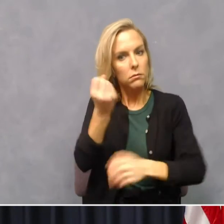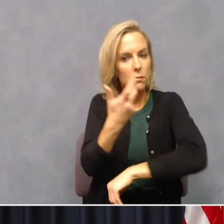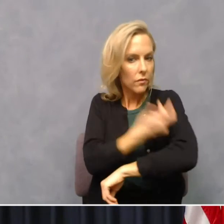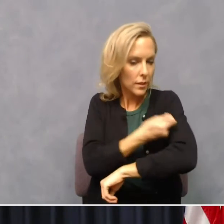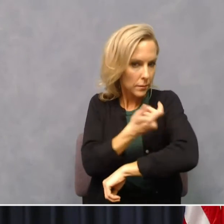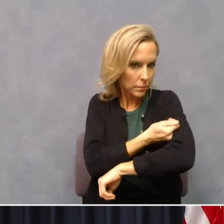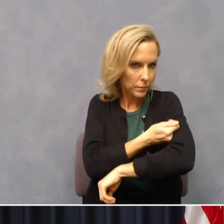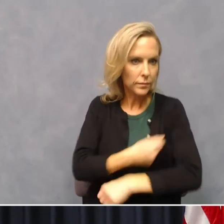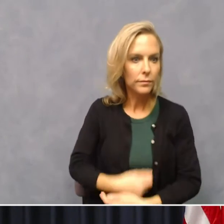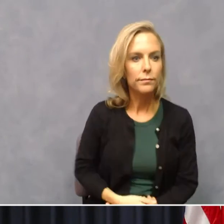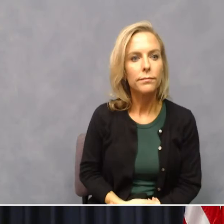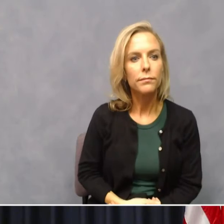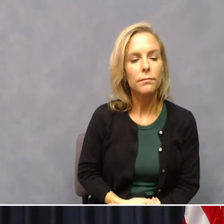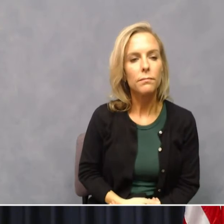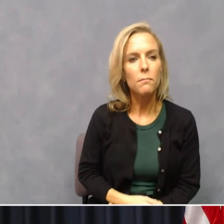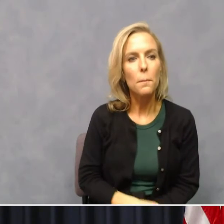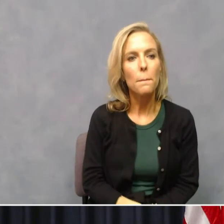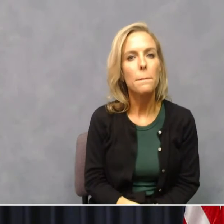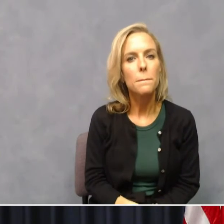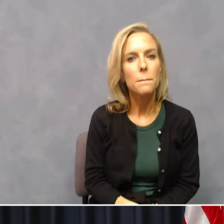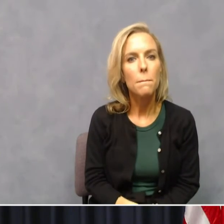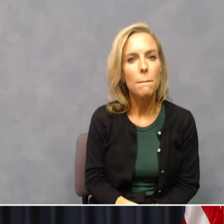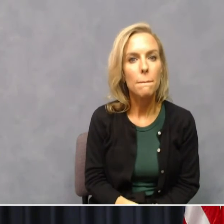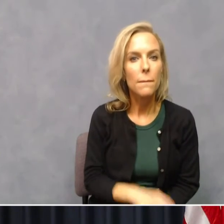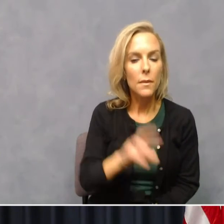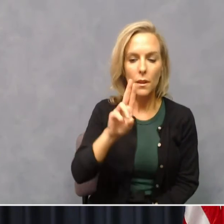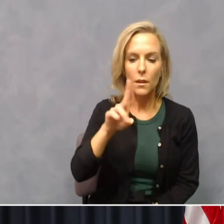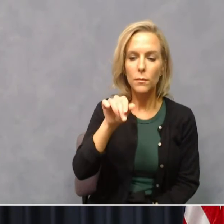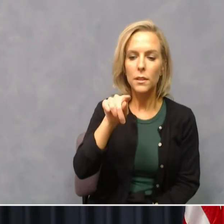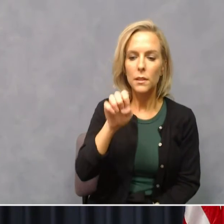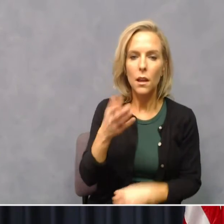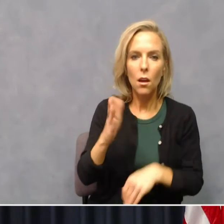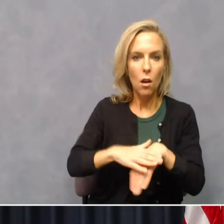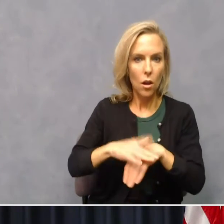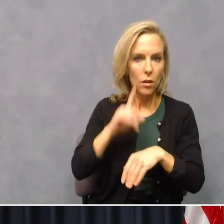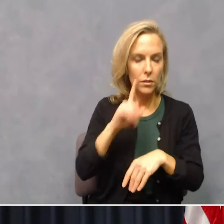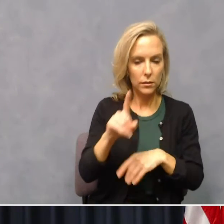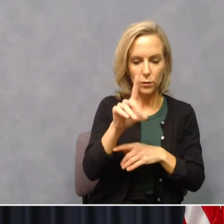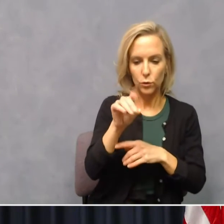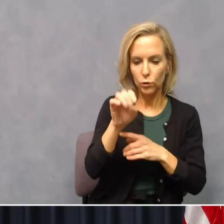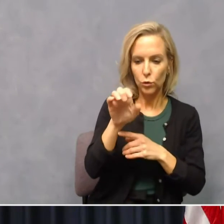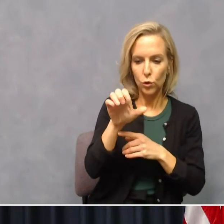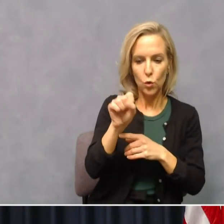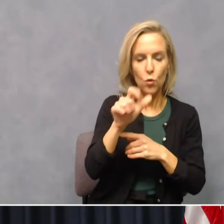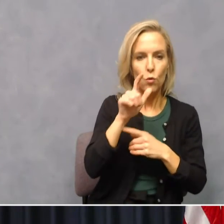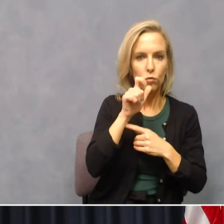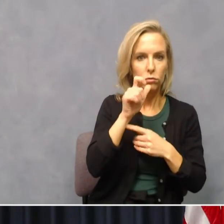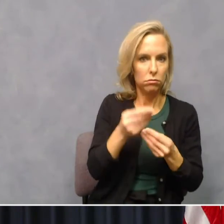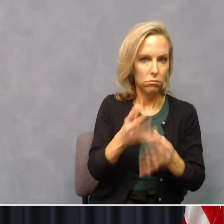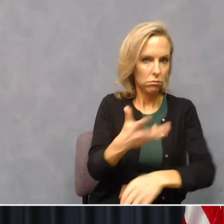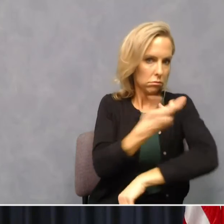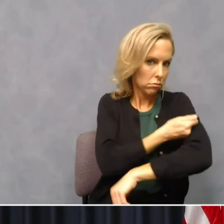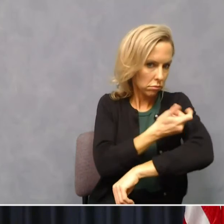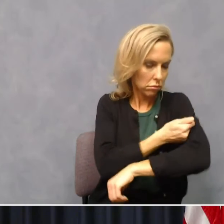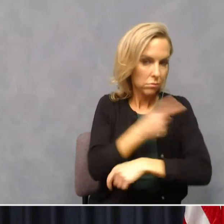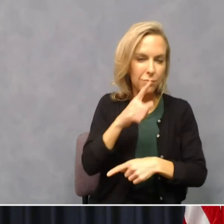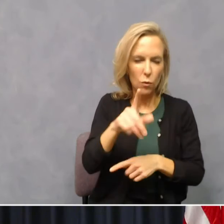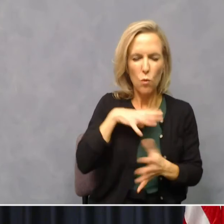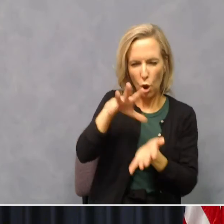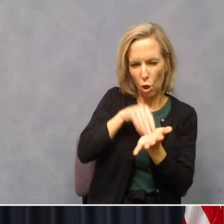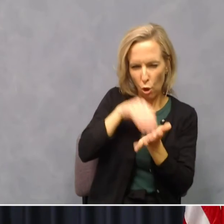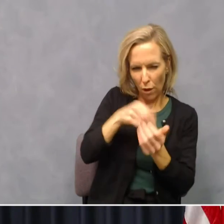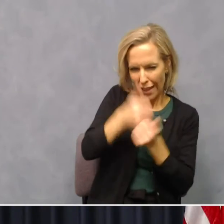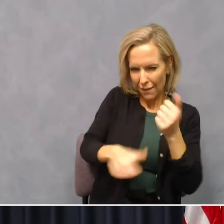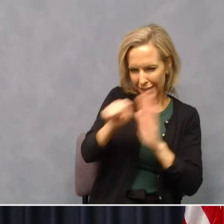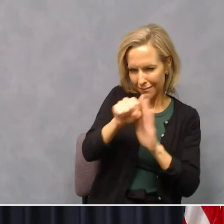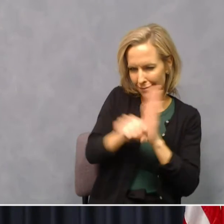All right, update on doses administered. So what we're learning, and this is happening in every state, is it